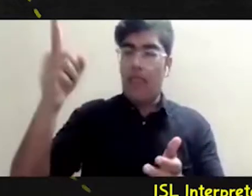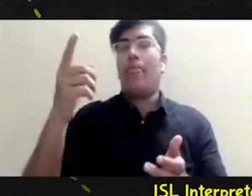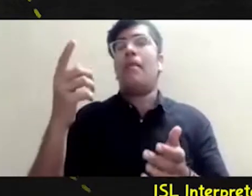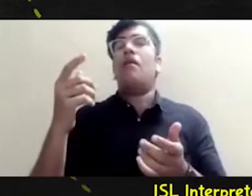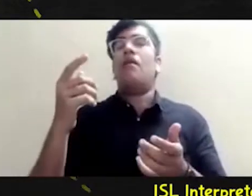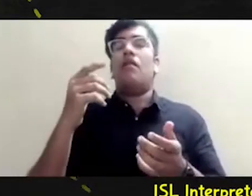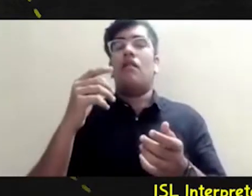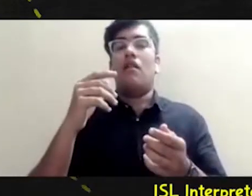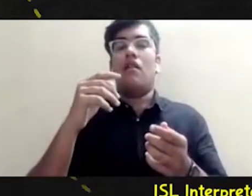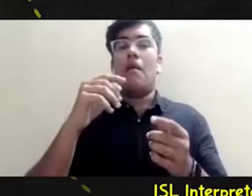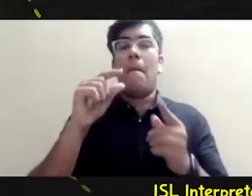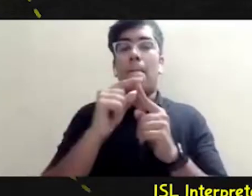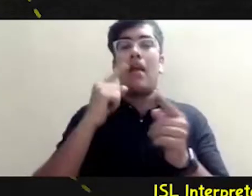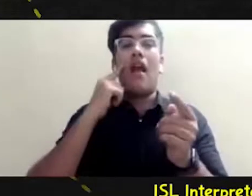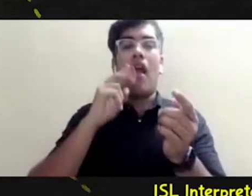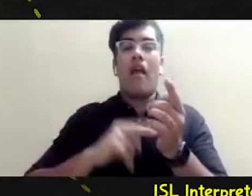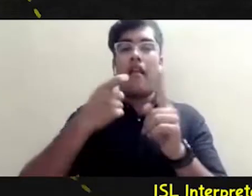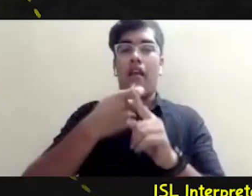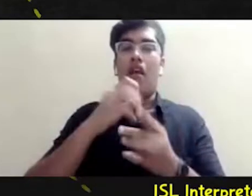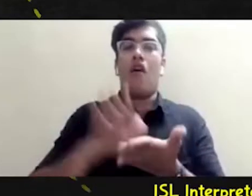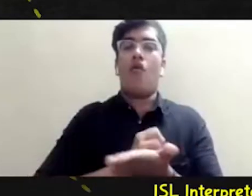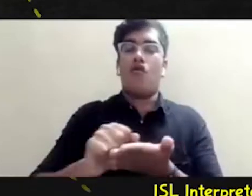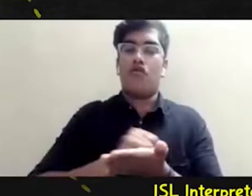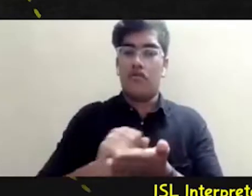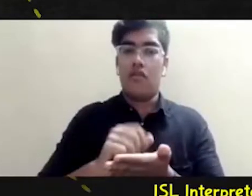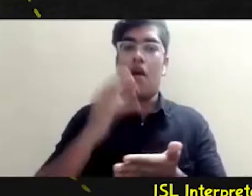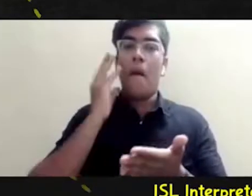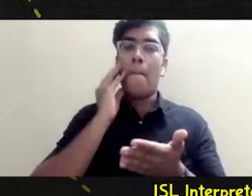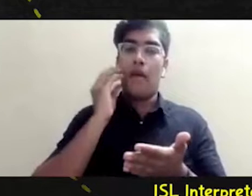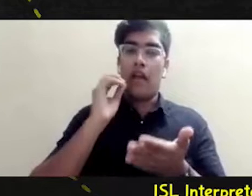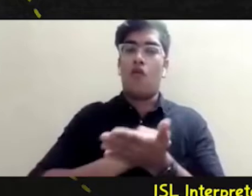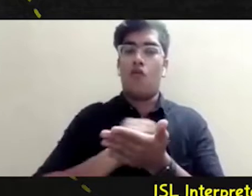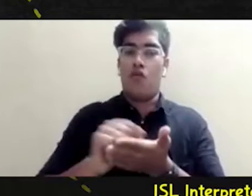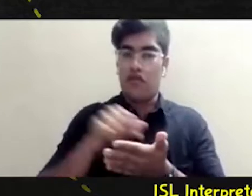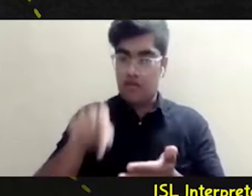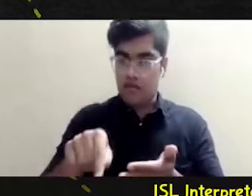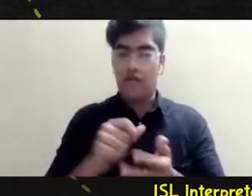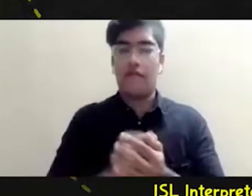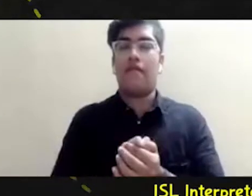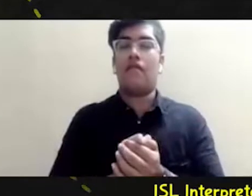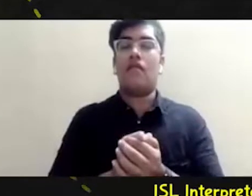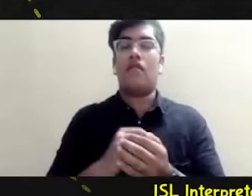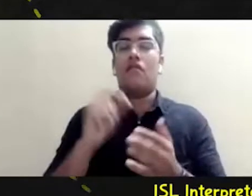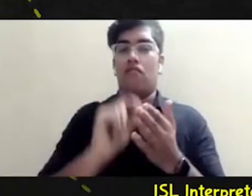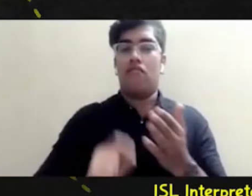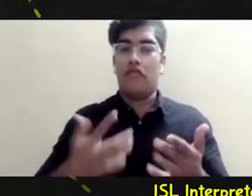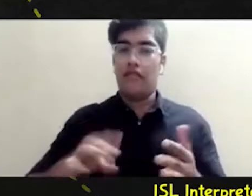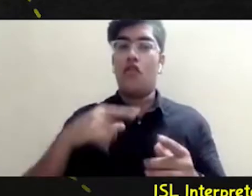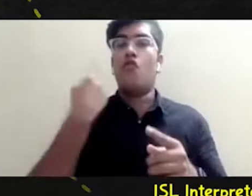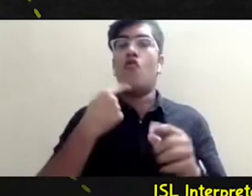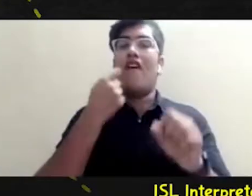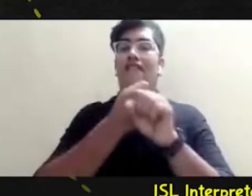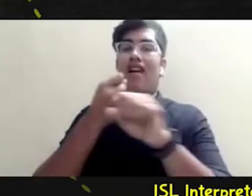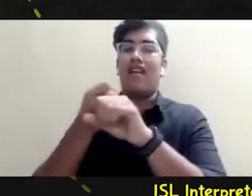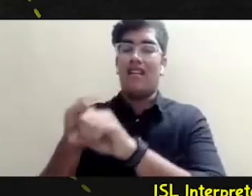abrogation of Article 370 in ways that are incredibly troubling and should be concerning to all of us who fight for marginalized rights.